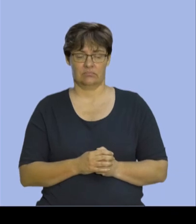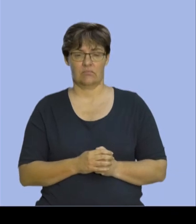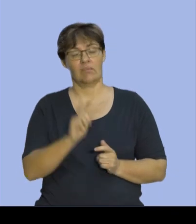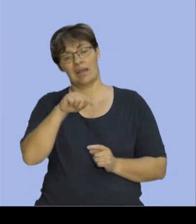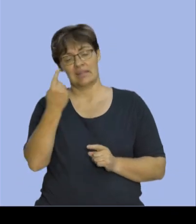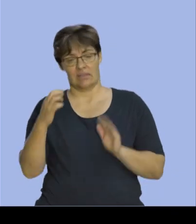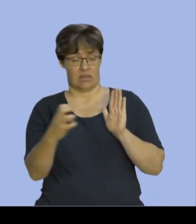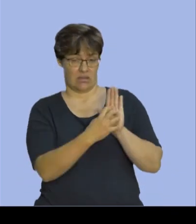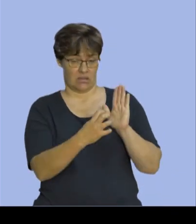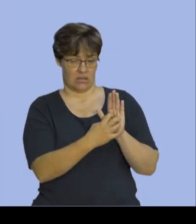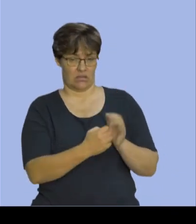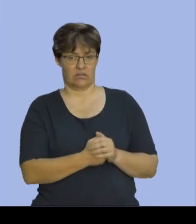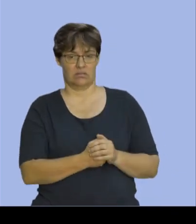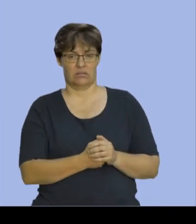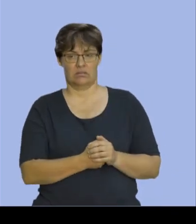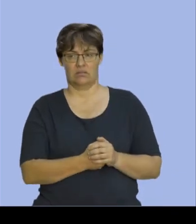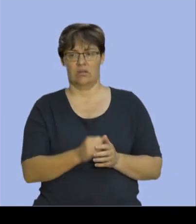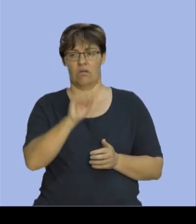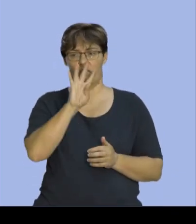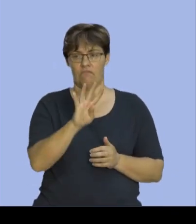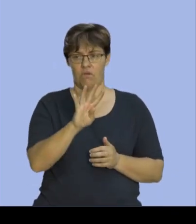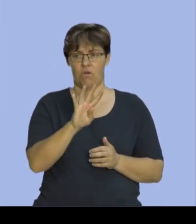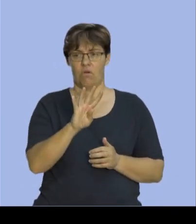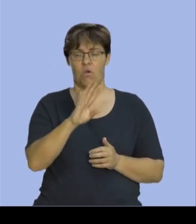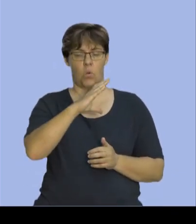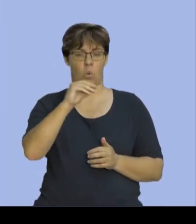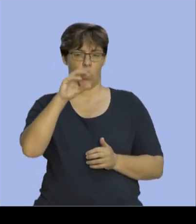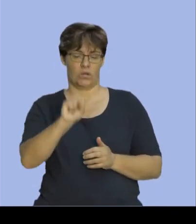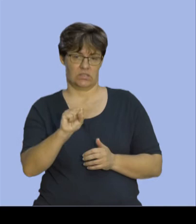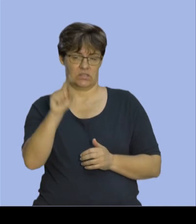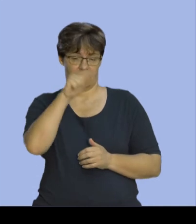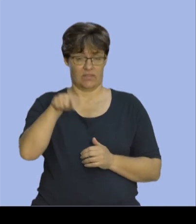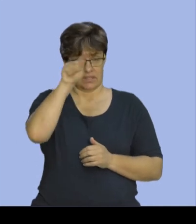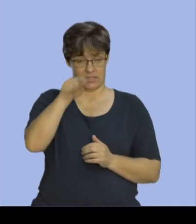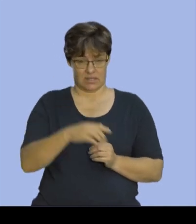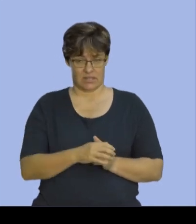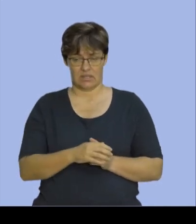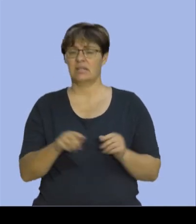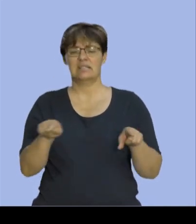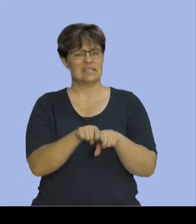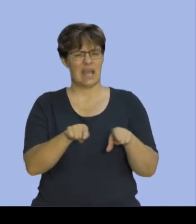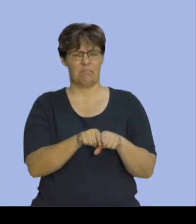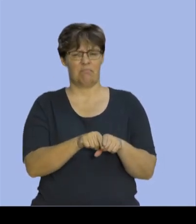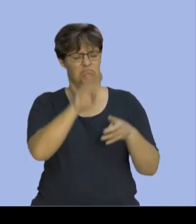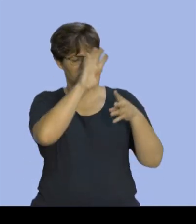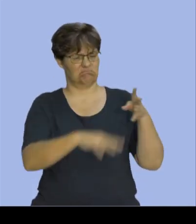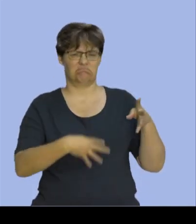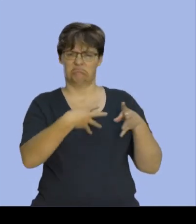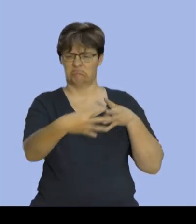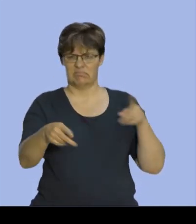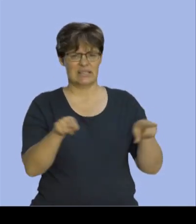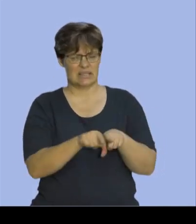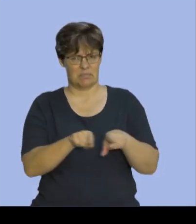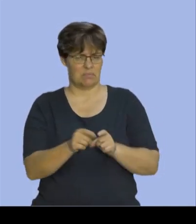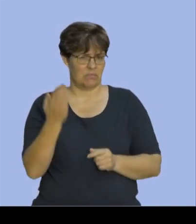Now, another graph will be sketching the graph of 4 cos of theta. 4 cos of theta, you're also just going to be